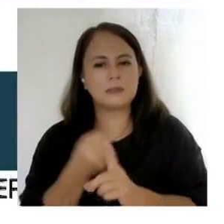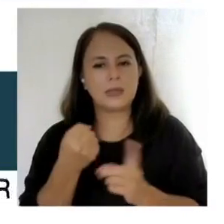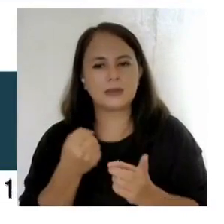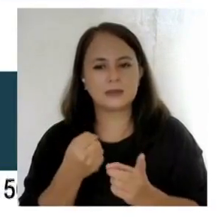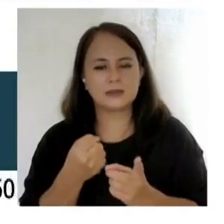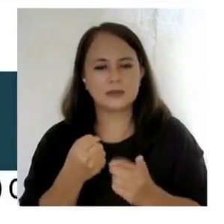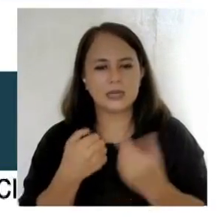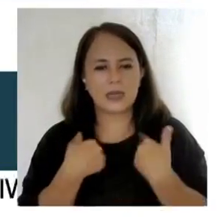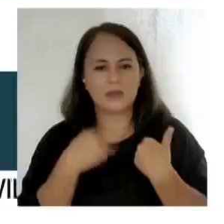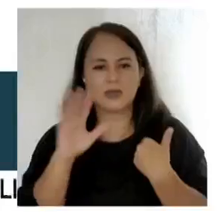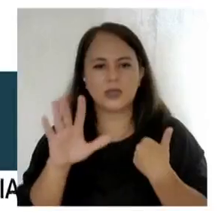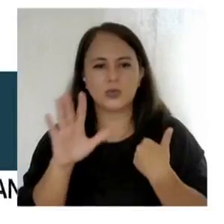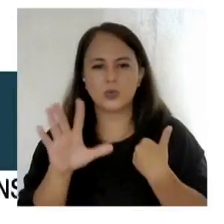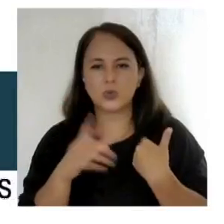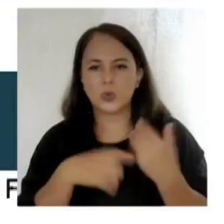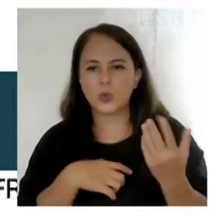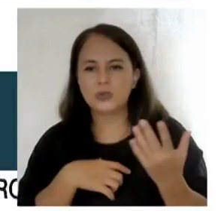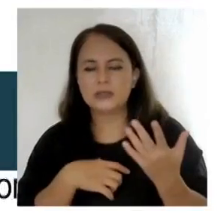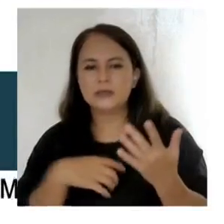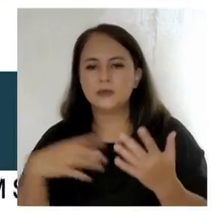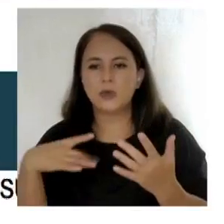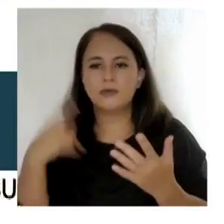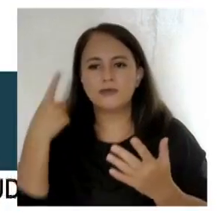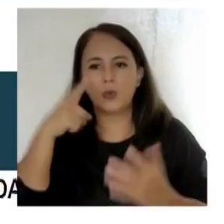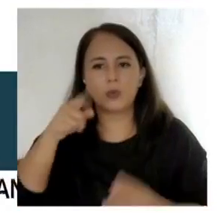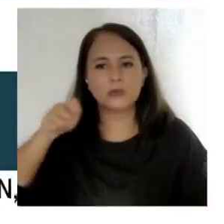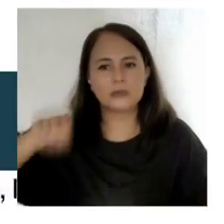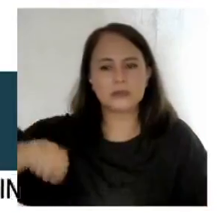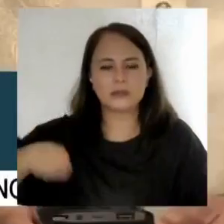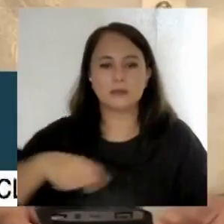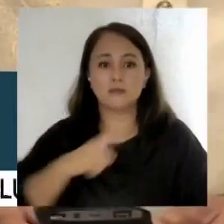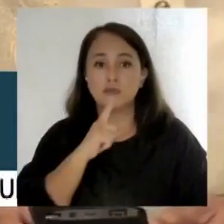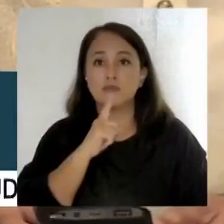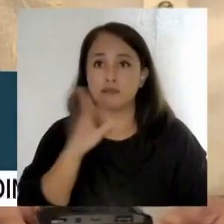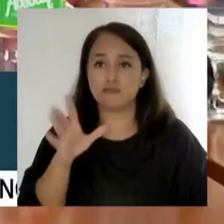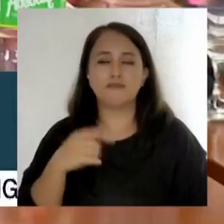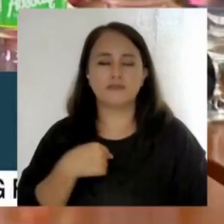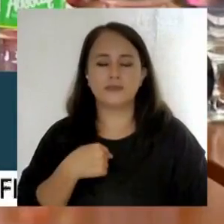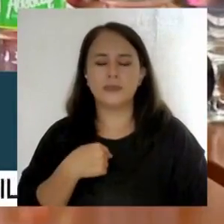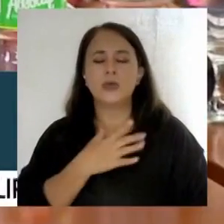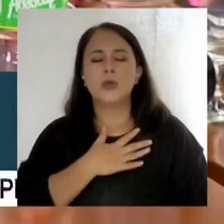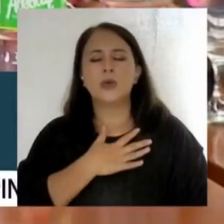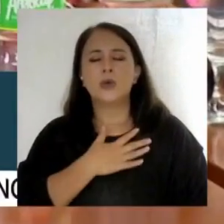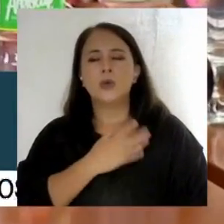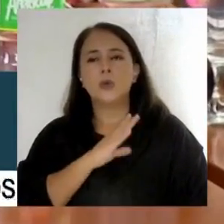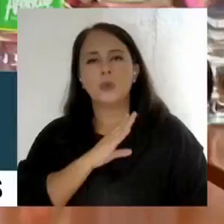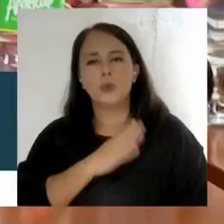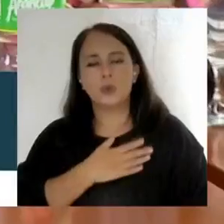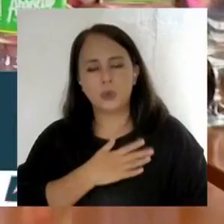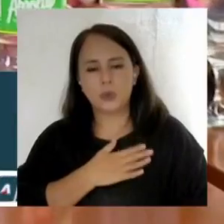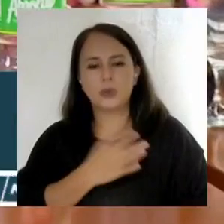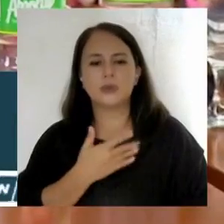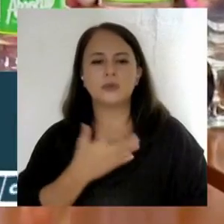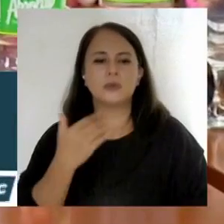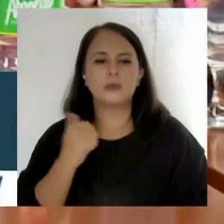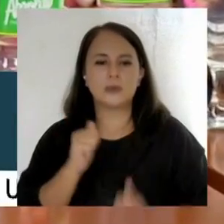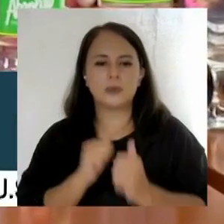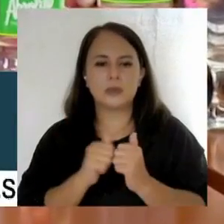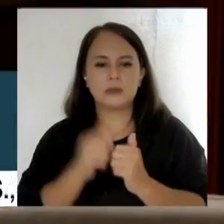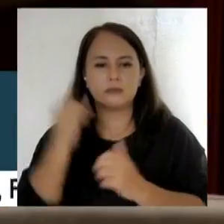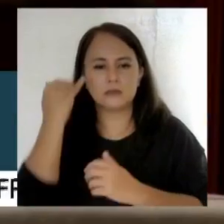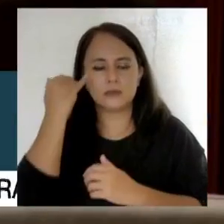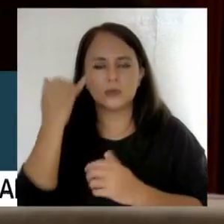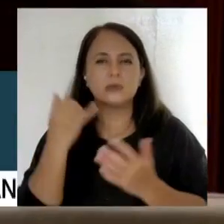your quest for justice? It was an assurance that we have a sane and a wise and an intelligent